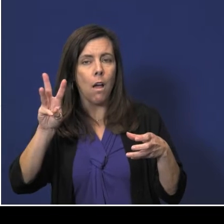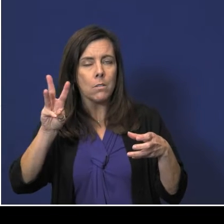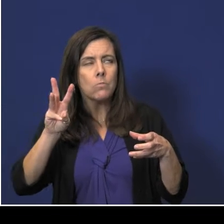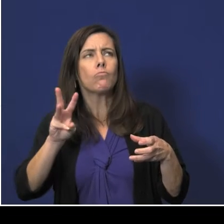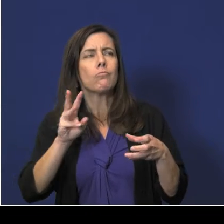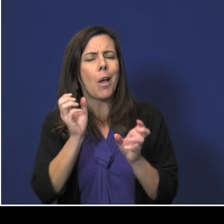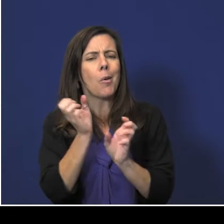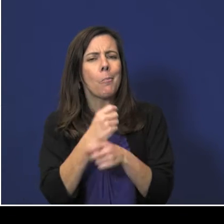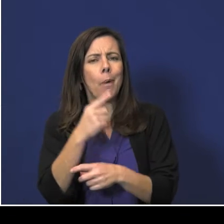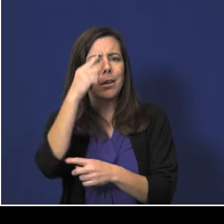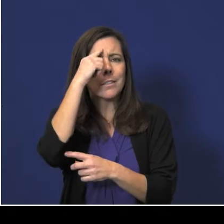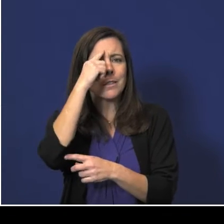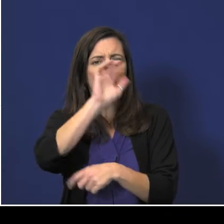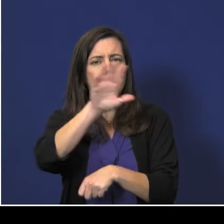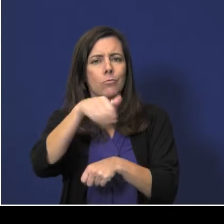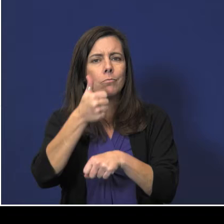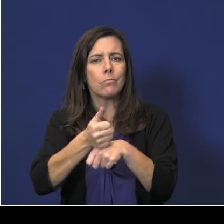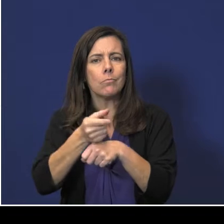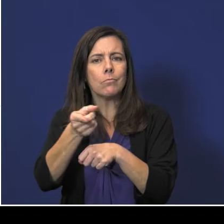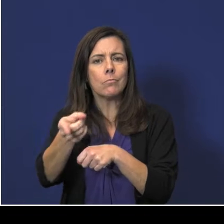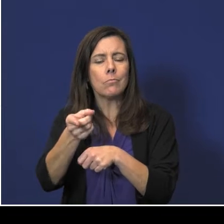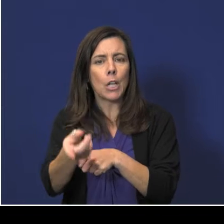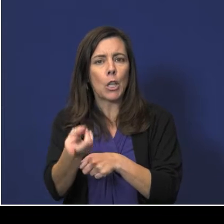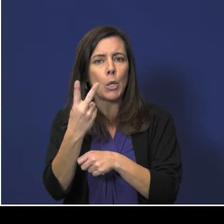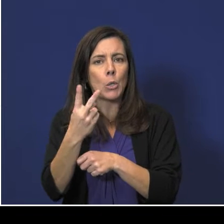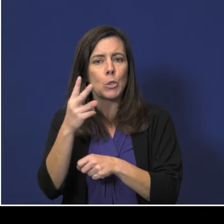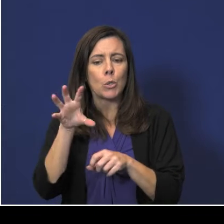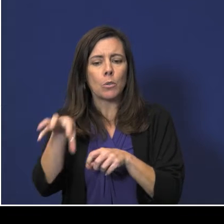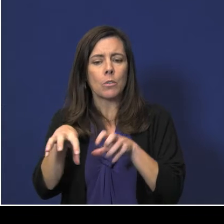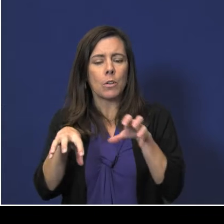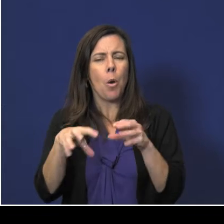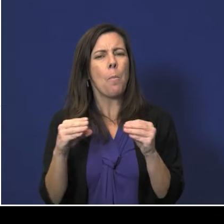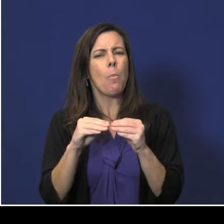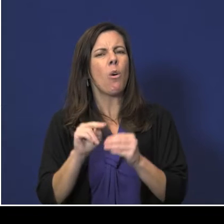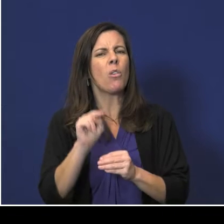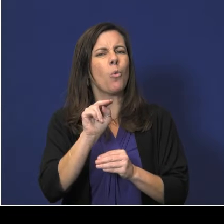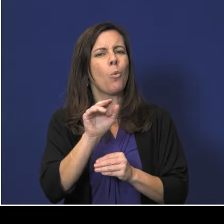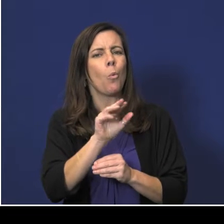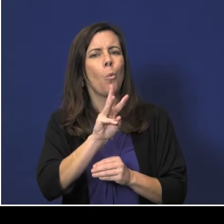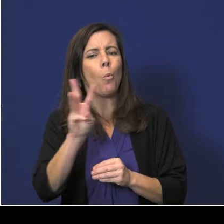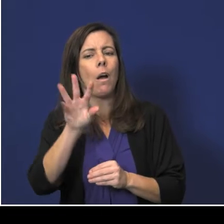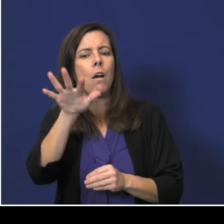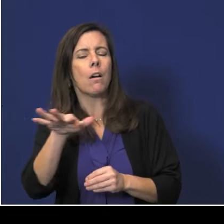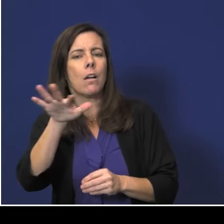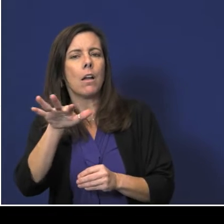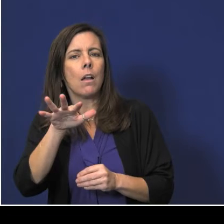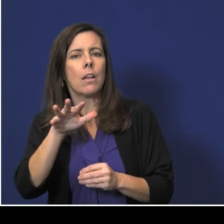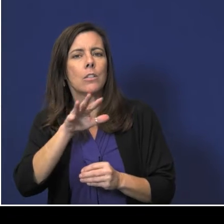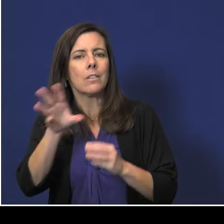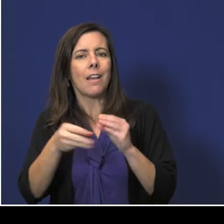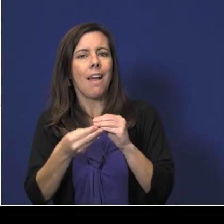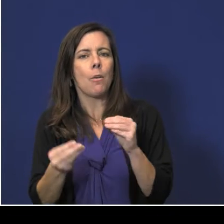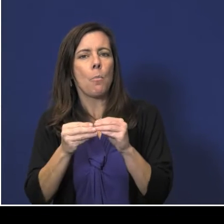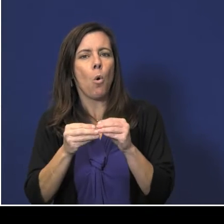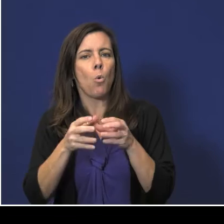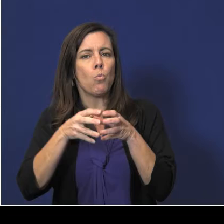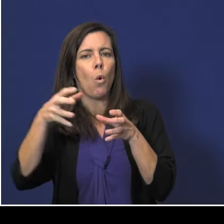2 facilities and the administration building more to the north and west because it could support that growth that you guys have gone